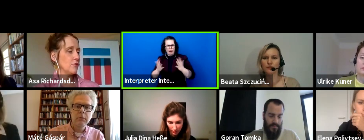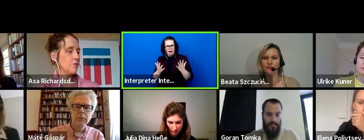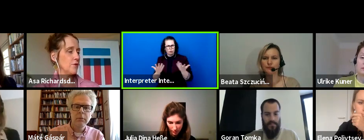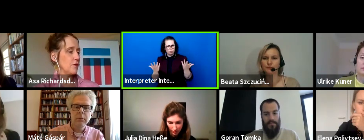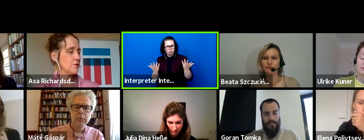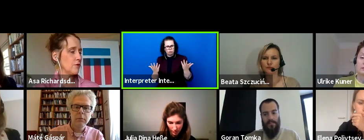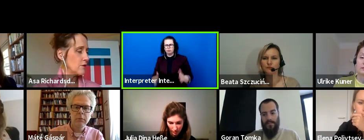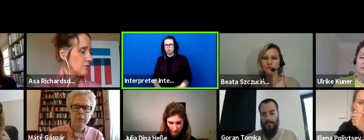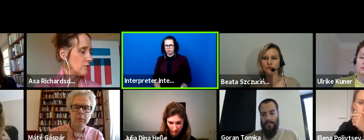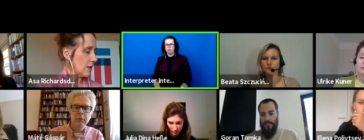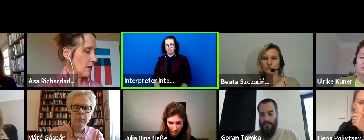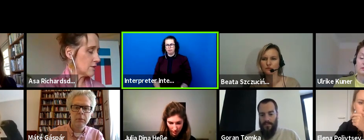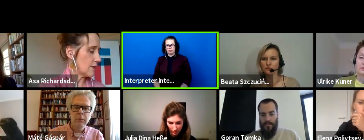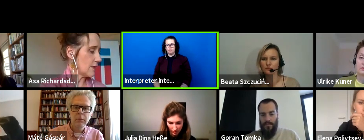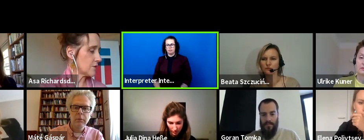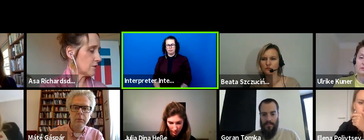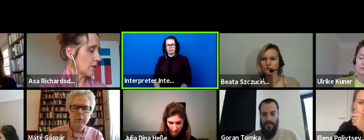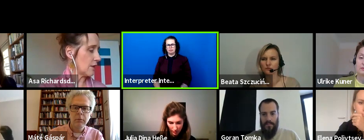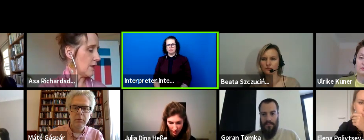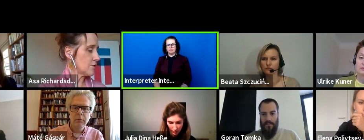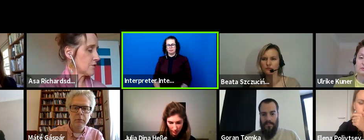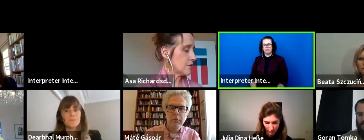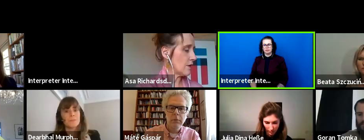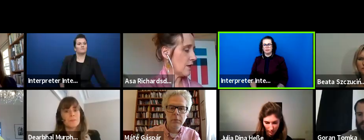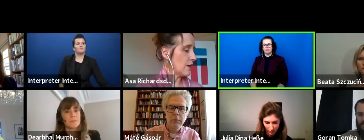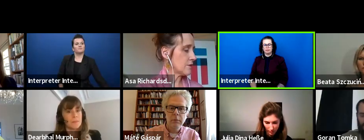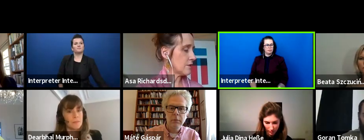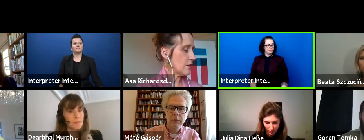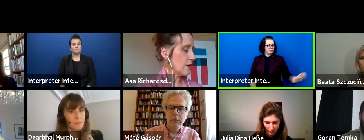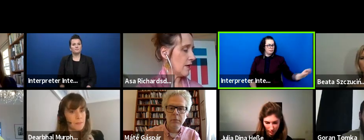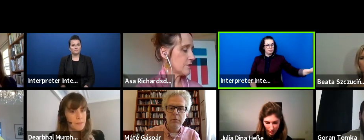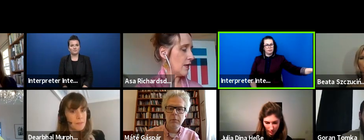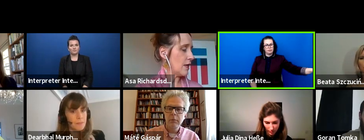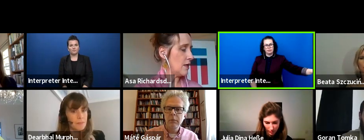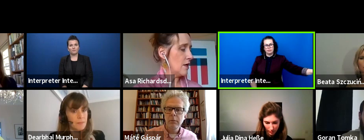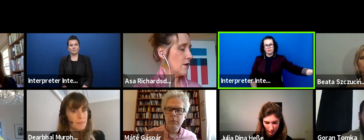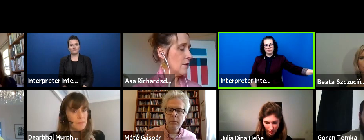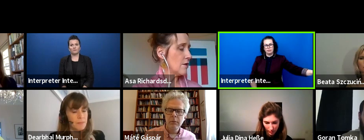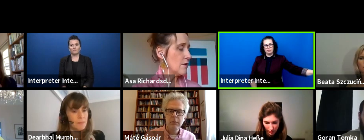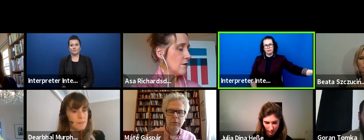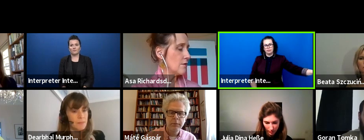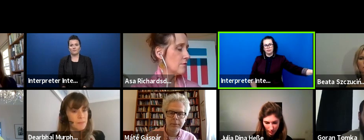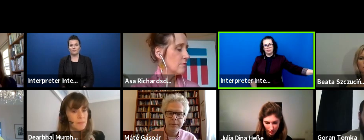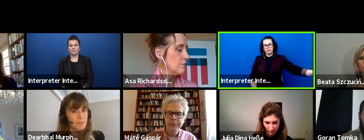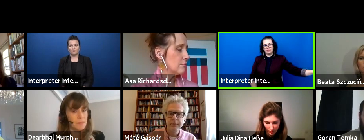Dana Ruf, sorry, I don't get this last thing. As a